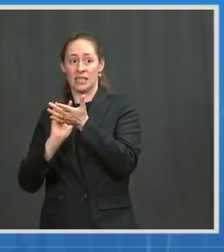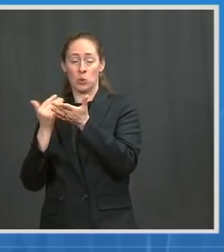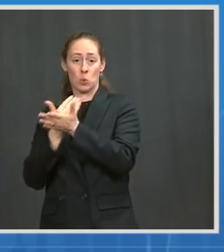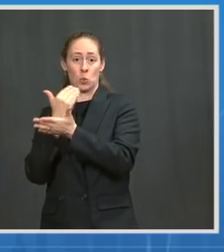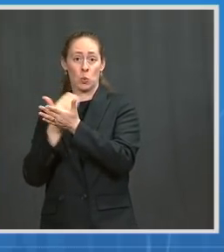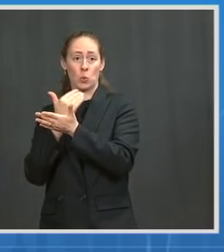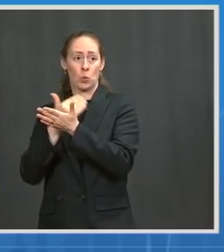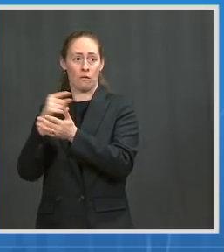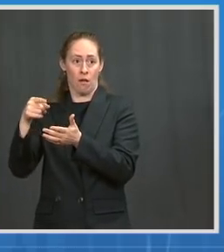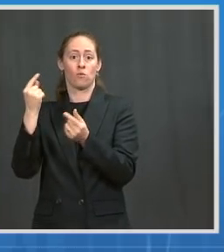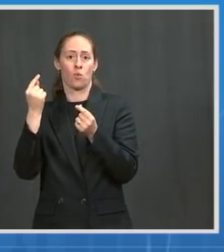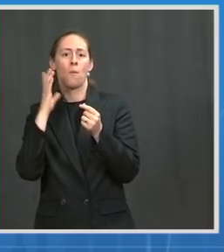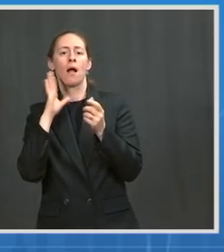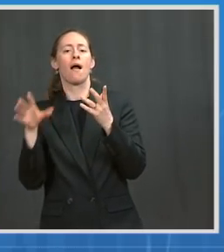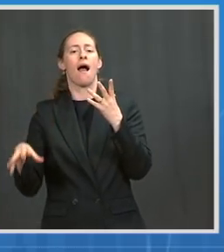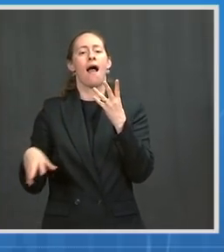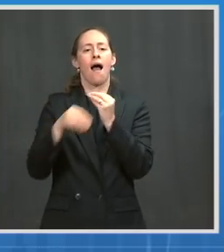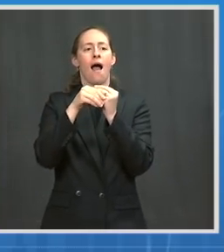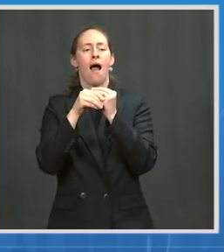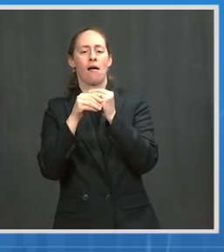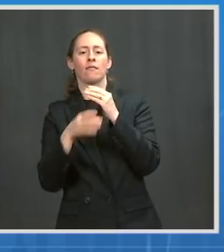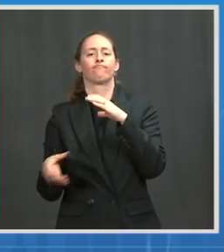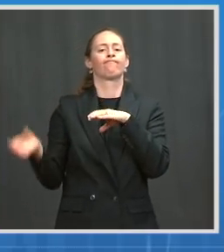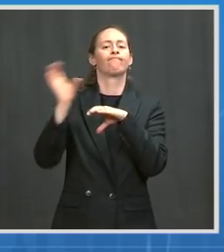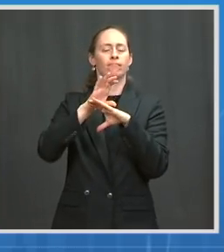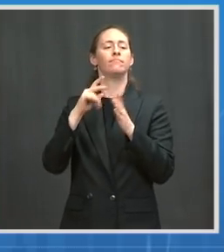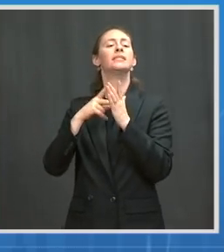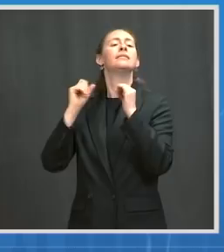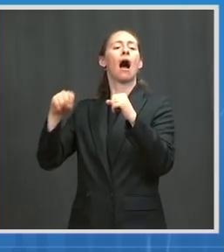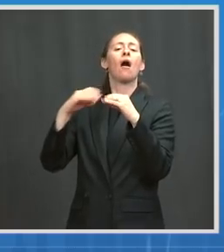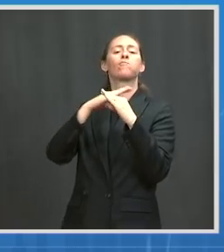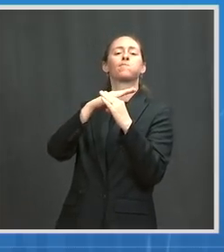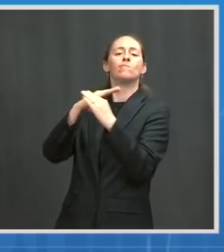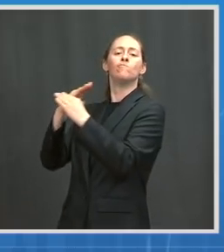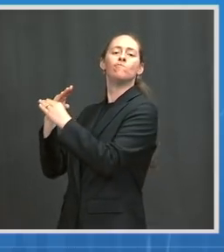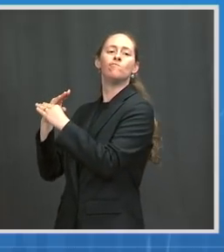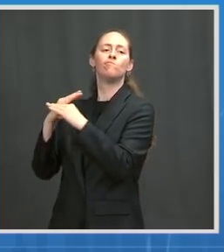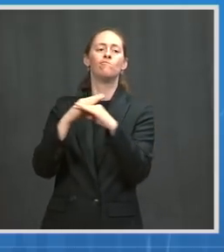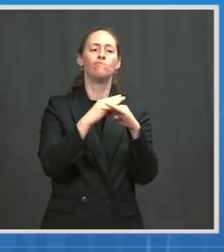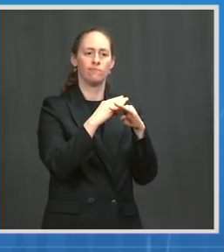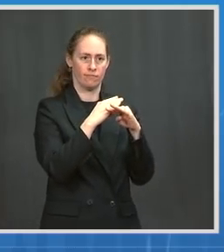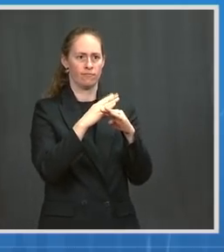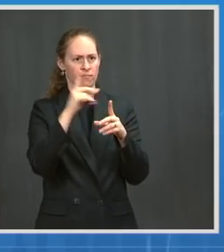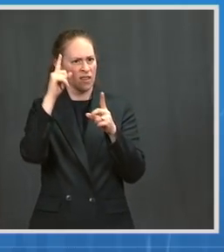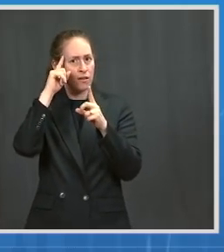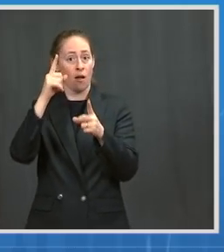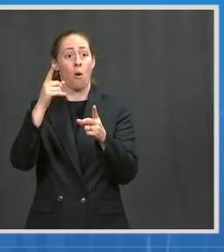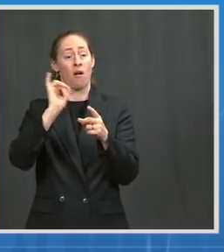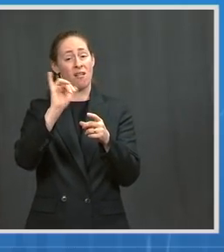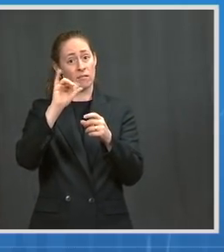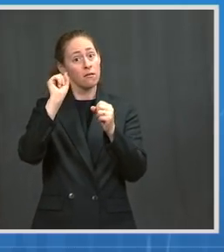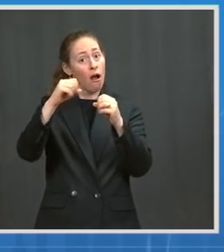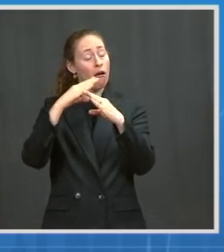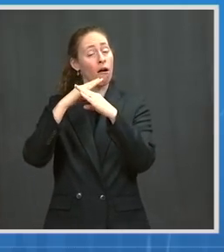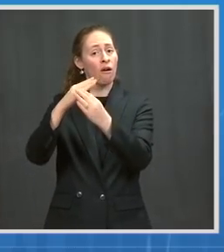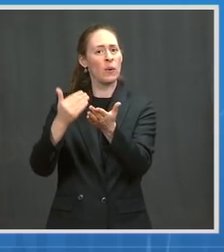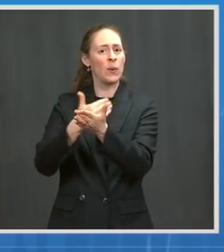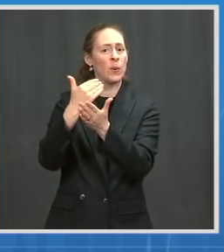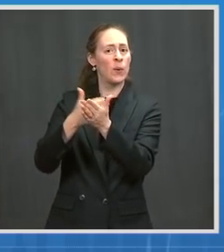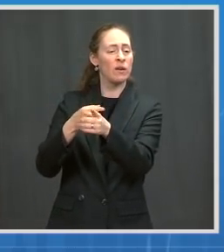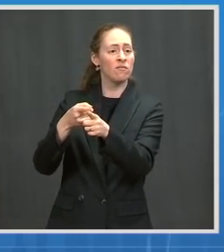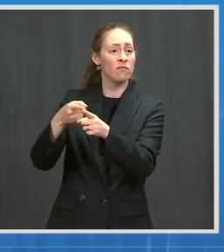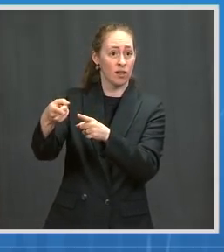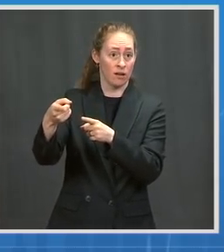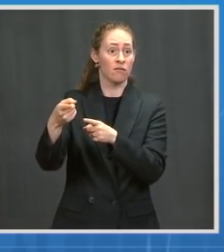unexpected emerging things like variants of concern that we are currently dealing with, including the variants that we'll